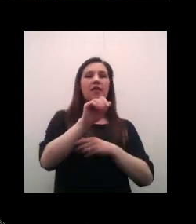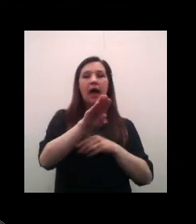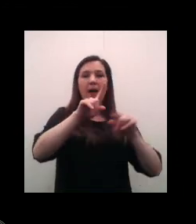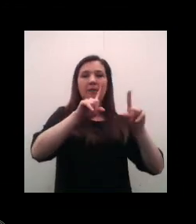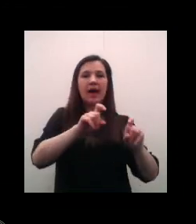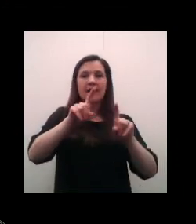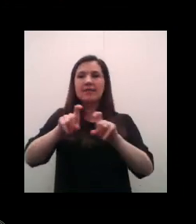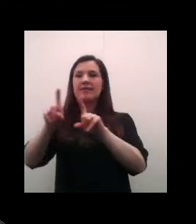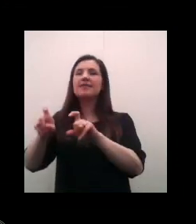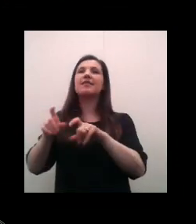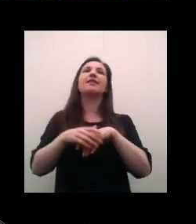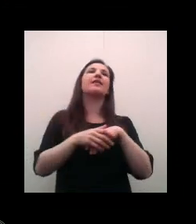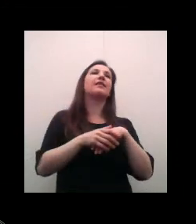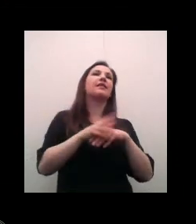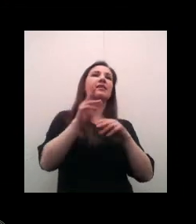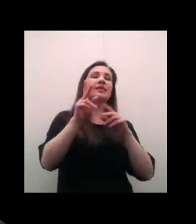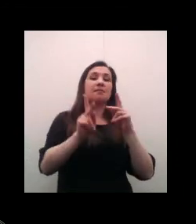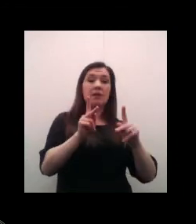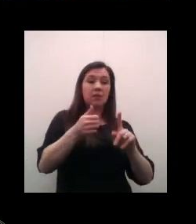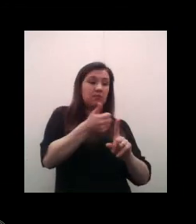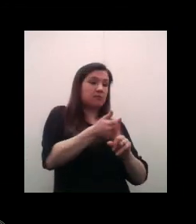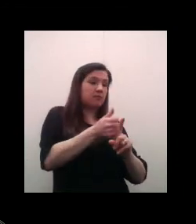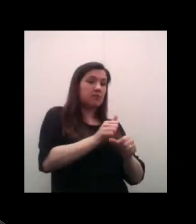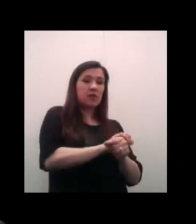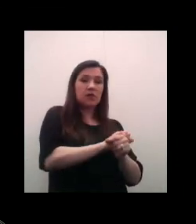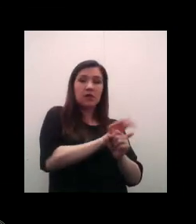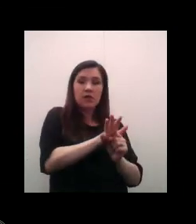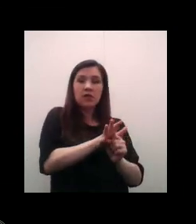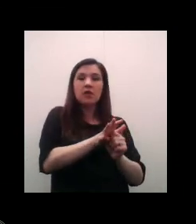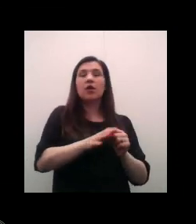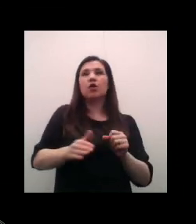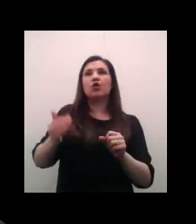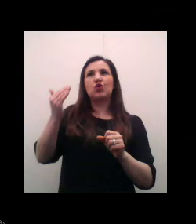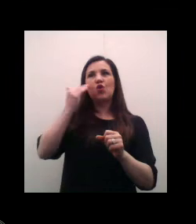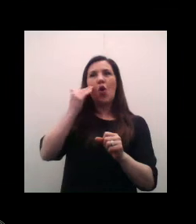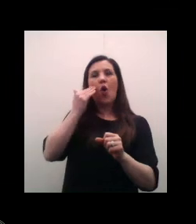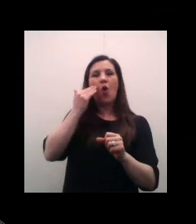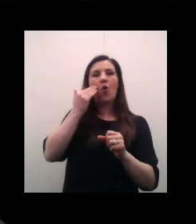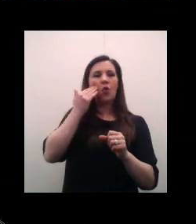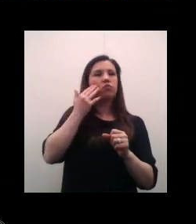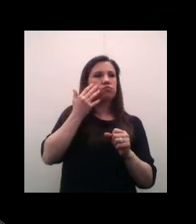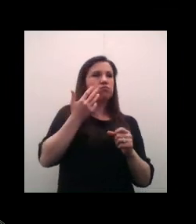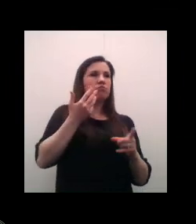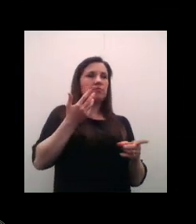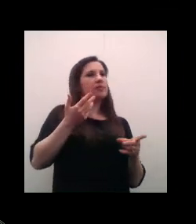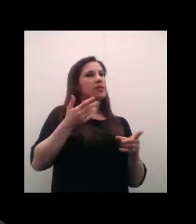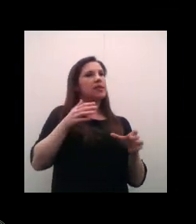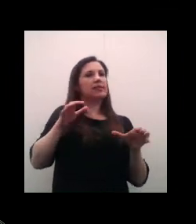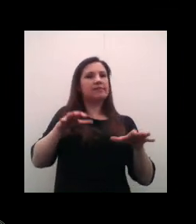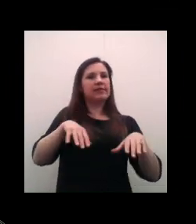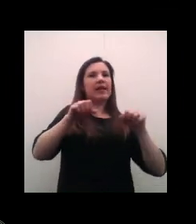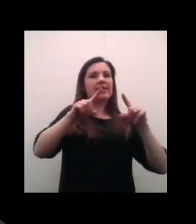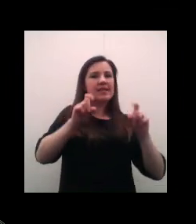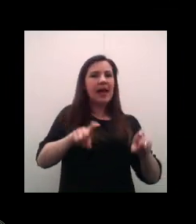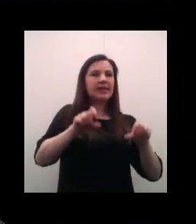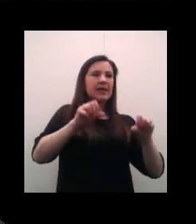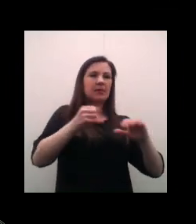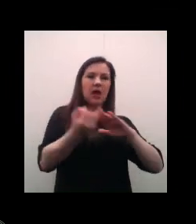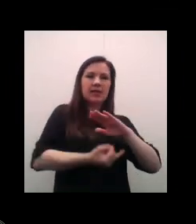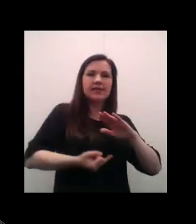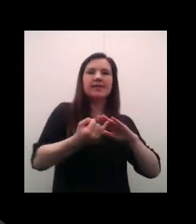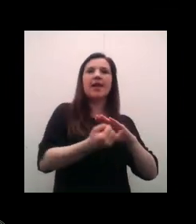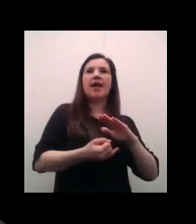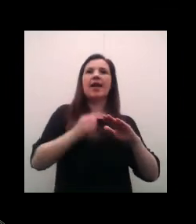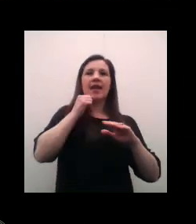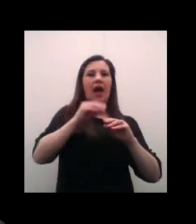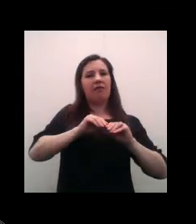so that people who are infected with COVID-19 will know that they are infected and be able to be isolated and not